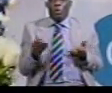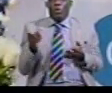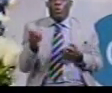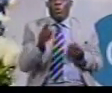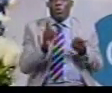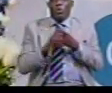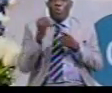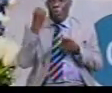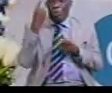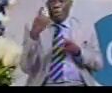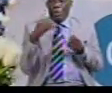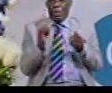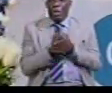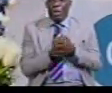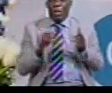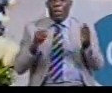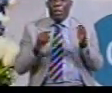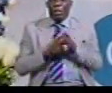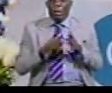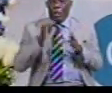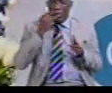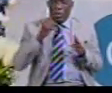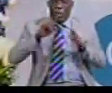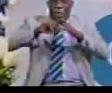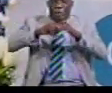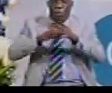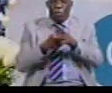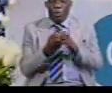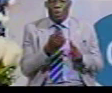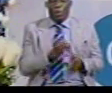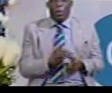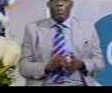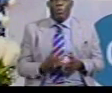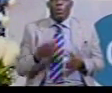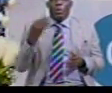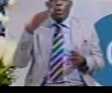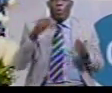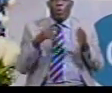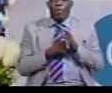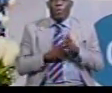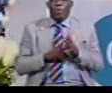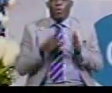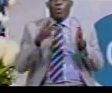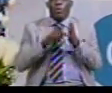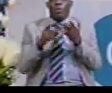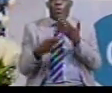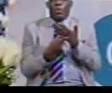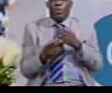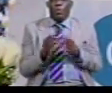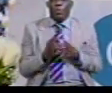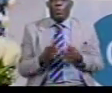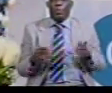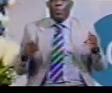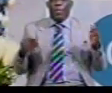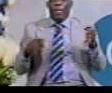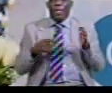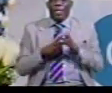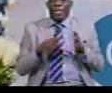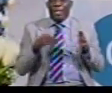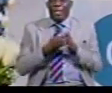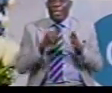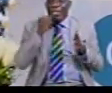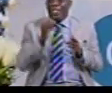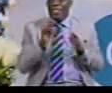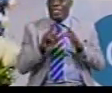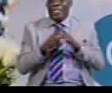That this is the beginning. Ça c'est le début. Of this program. De ce programme. It is starting today. Ce